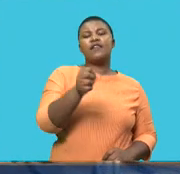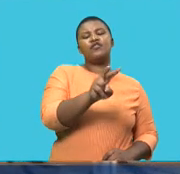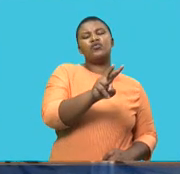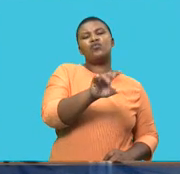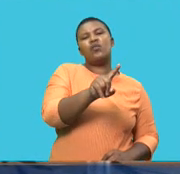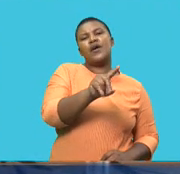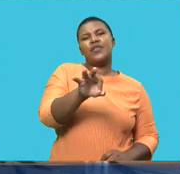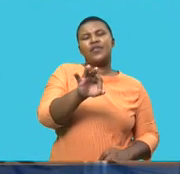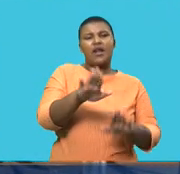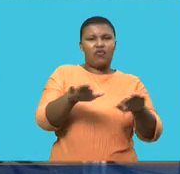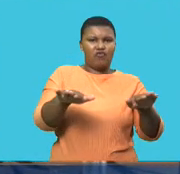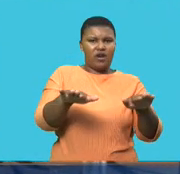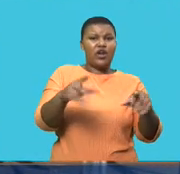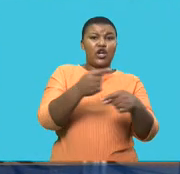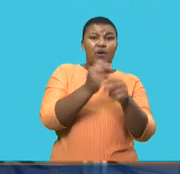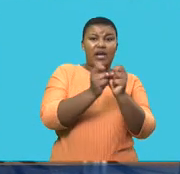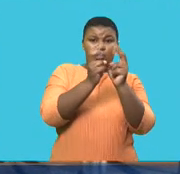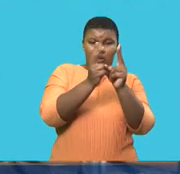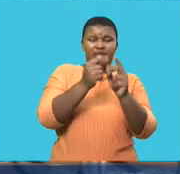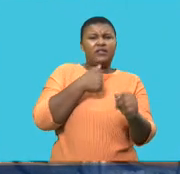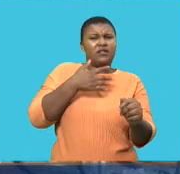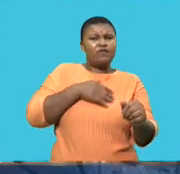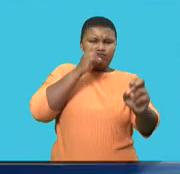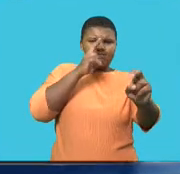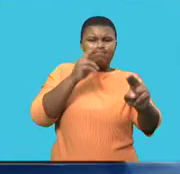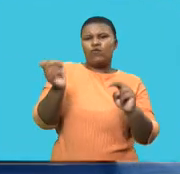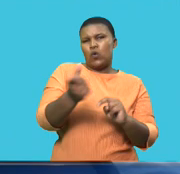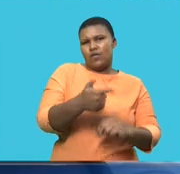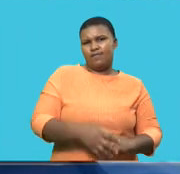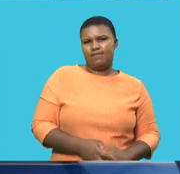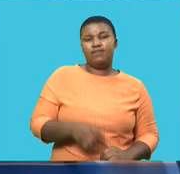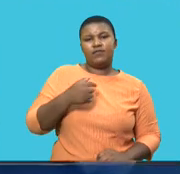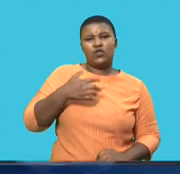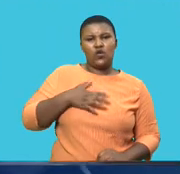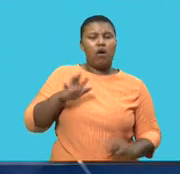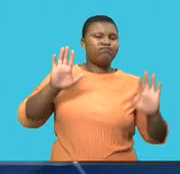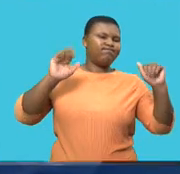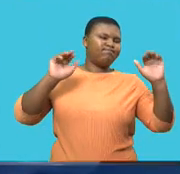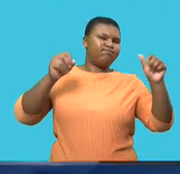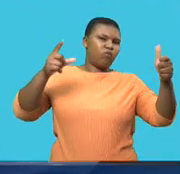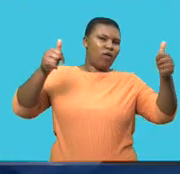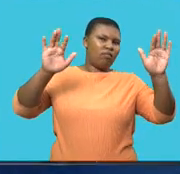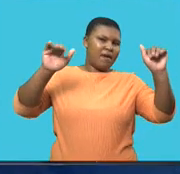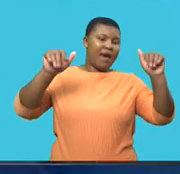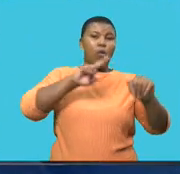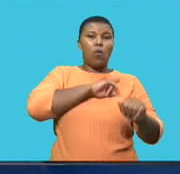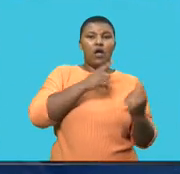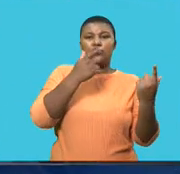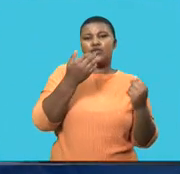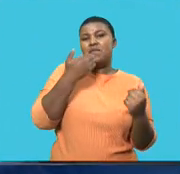this year. We want to honor them. We want to say to them, fare thee well, because they've done their